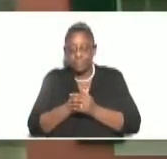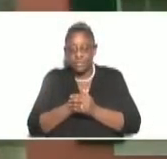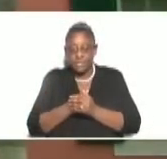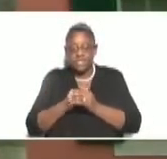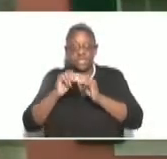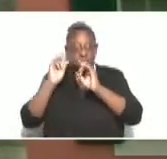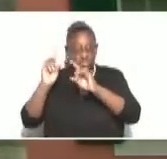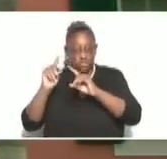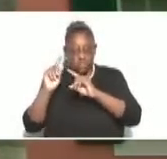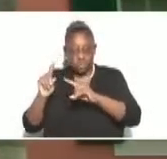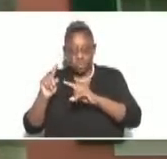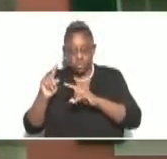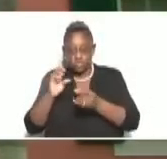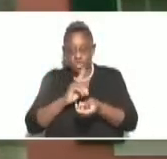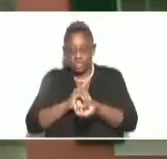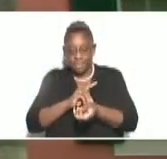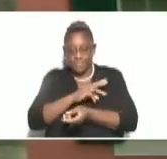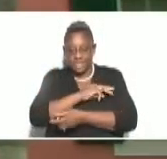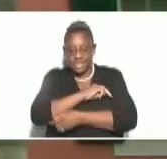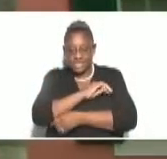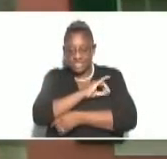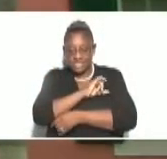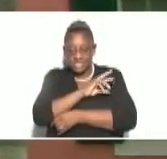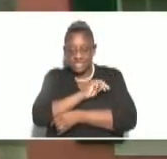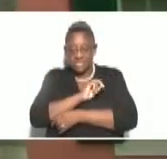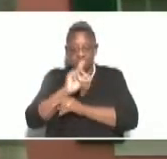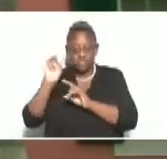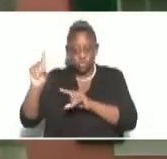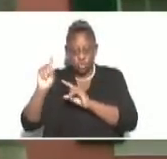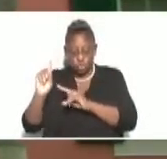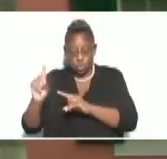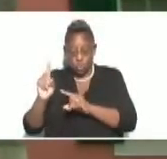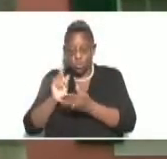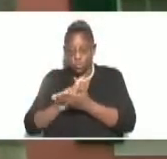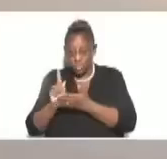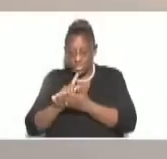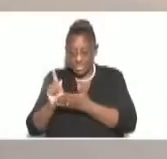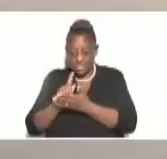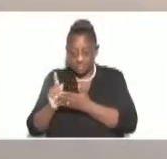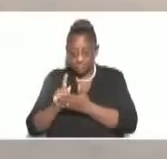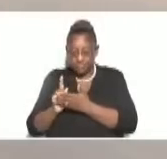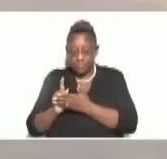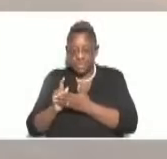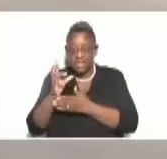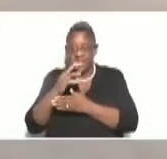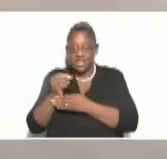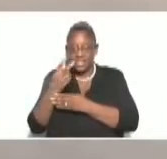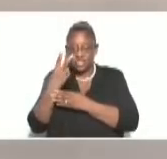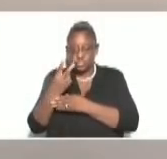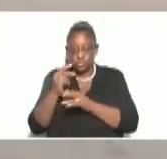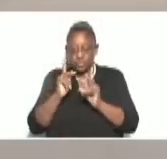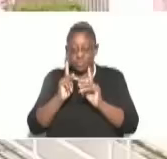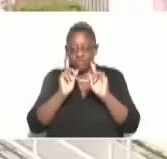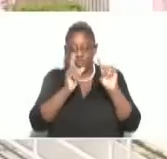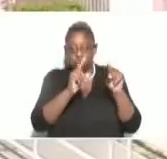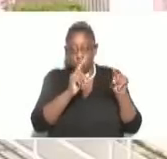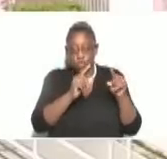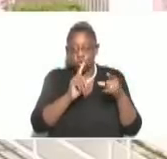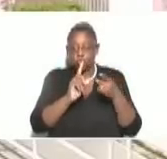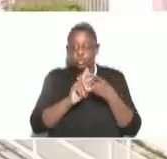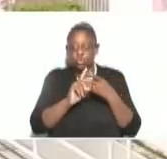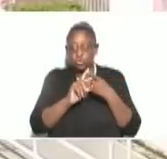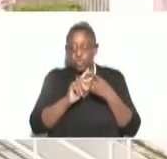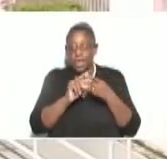Beach Police Station once a week, while the two women have weekly reporting obligations at the Harbor Island Police Station.